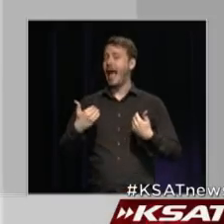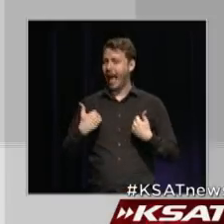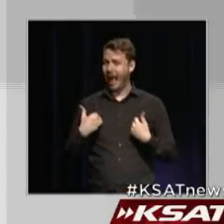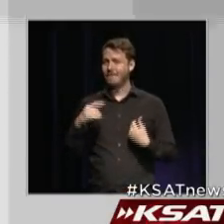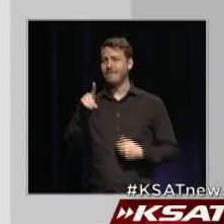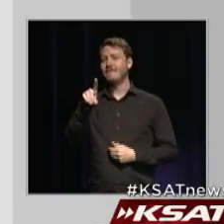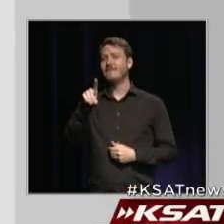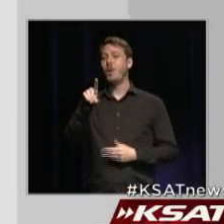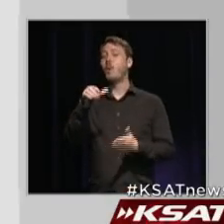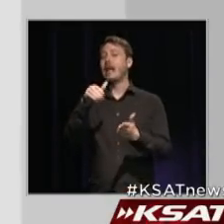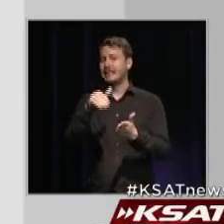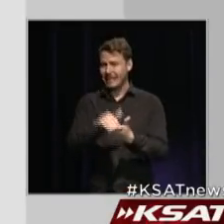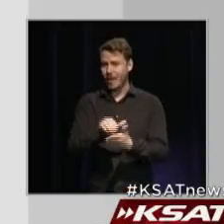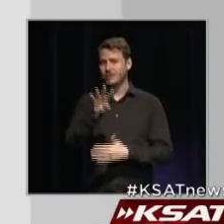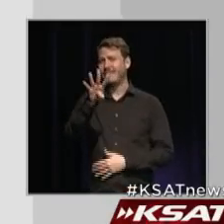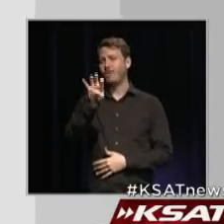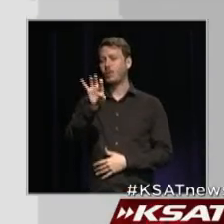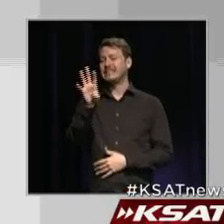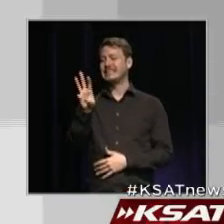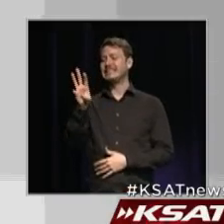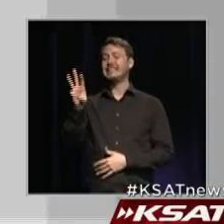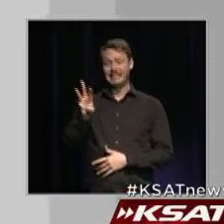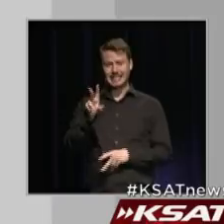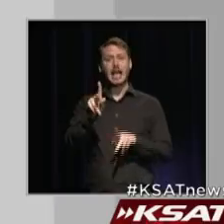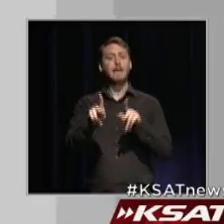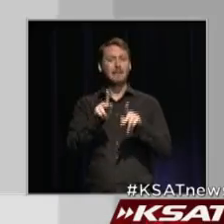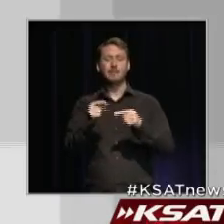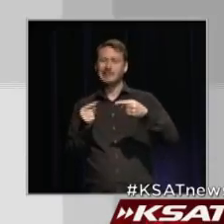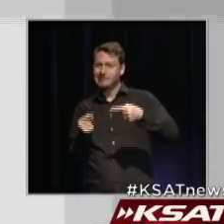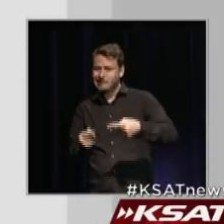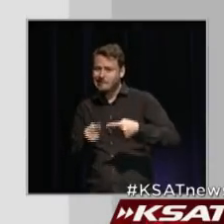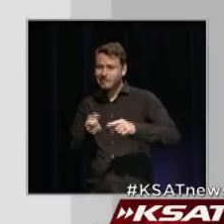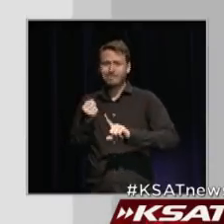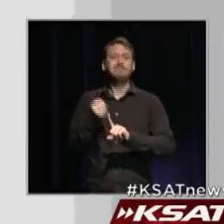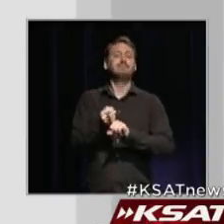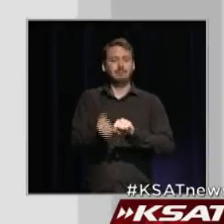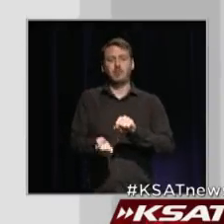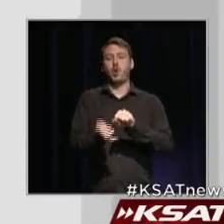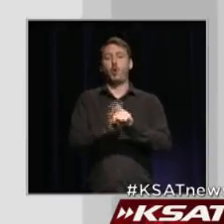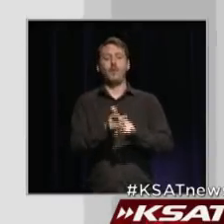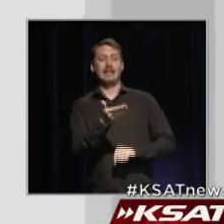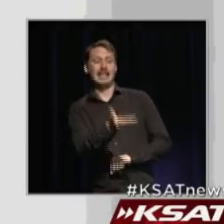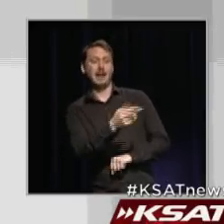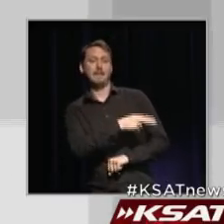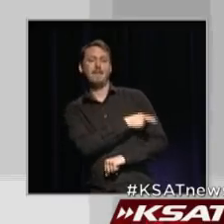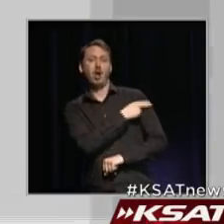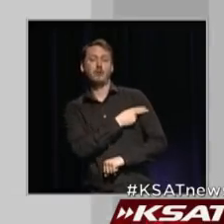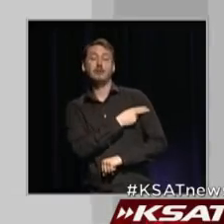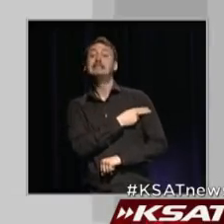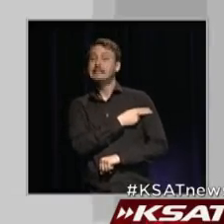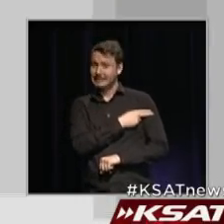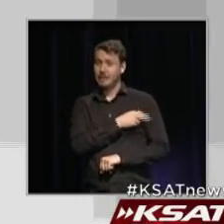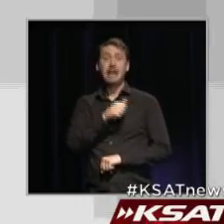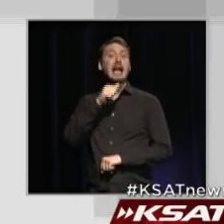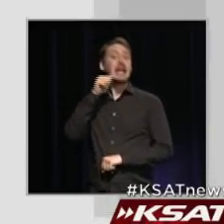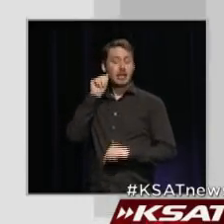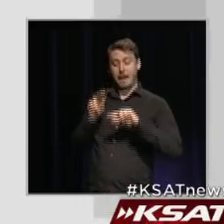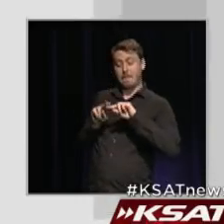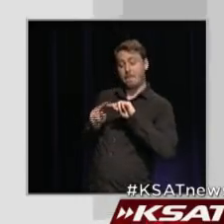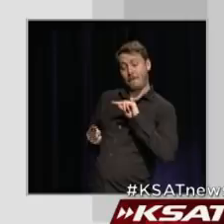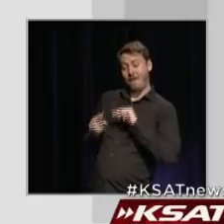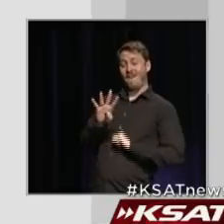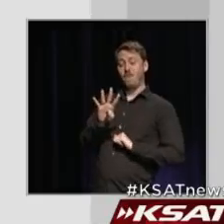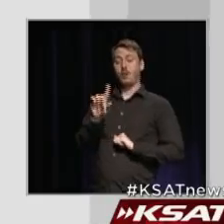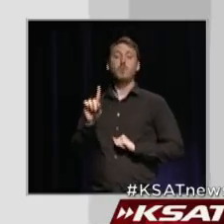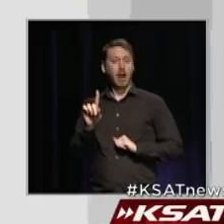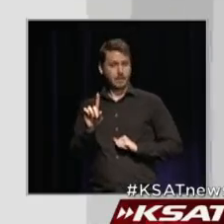Tonight we have 1,466 people fighting COVID-19 in area hospitals. That's actually down 41 from yesterday, another